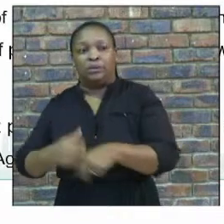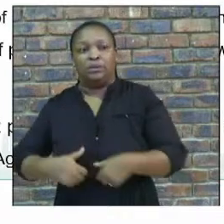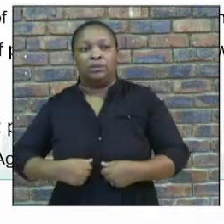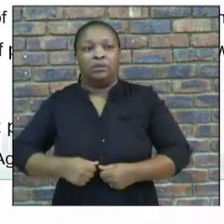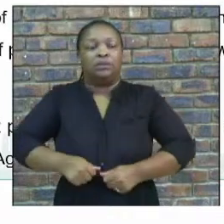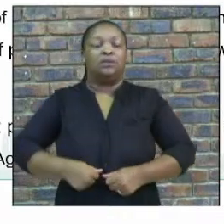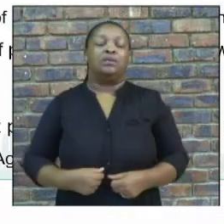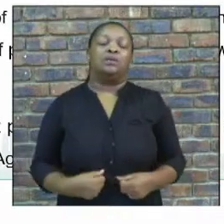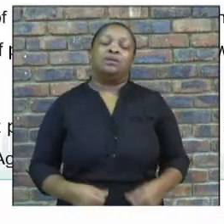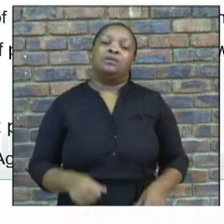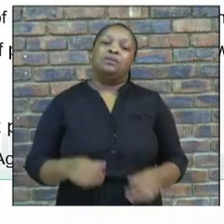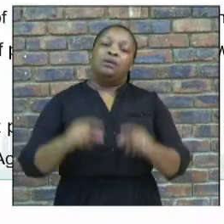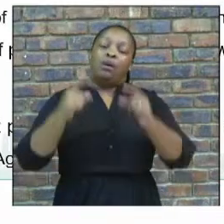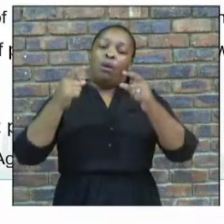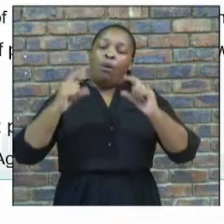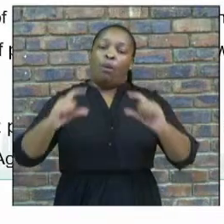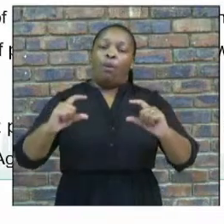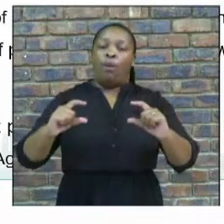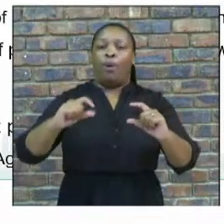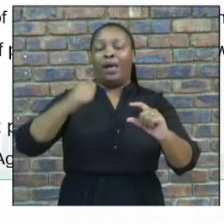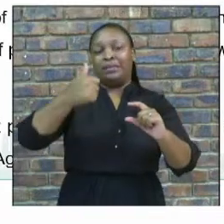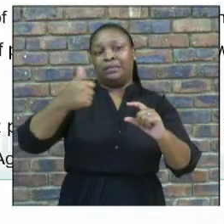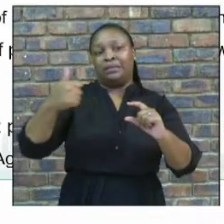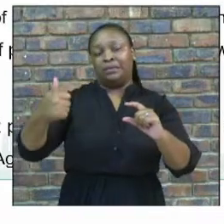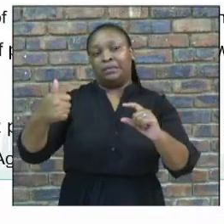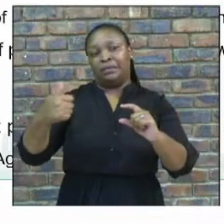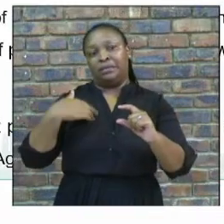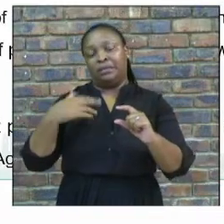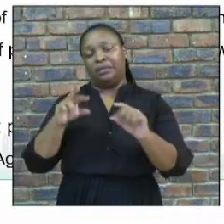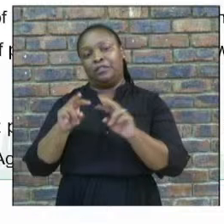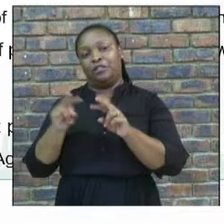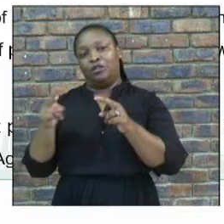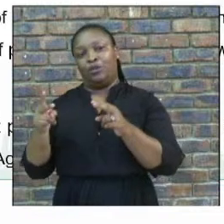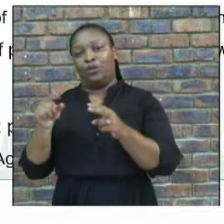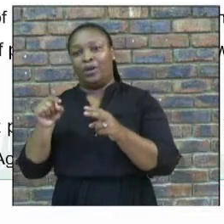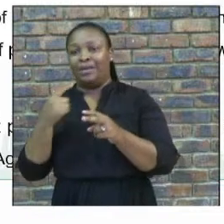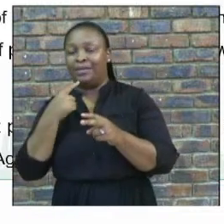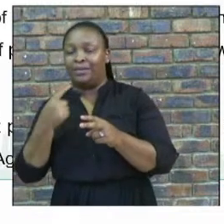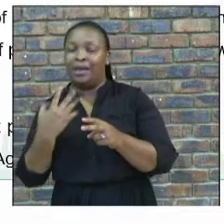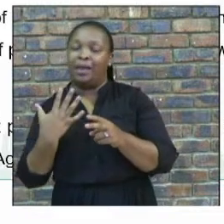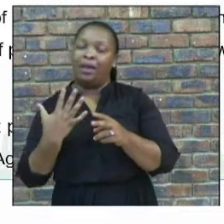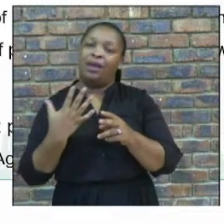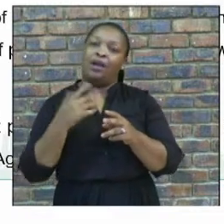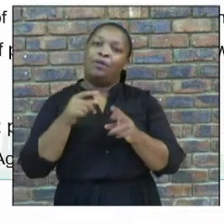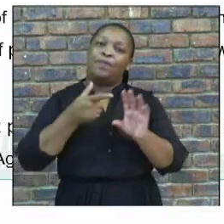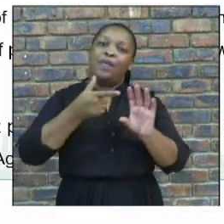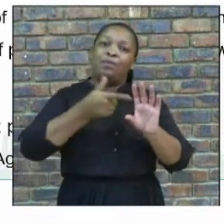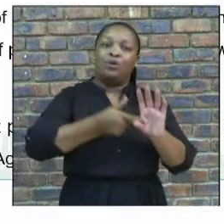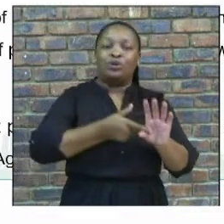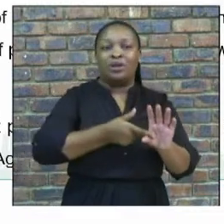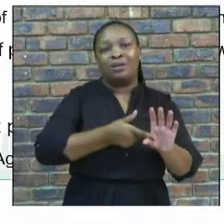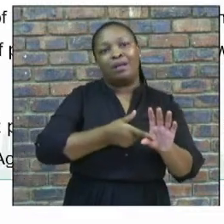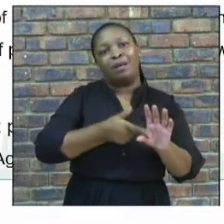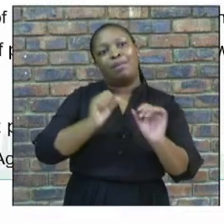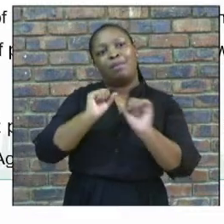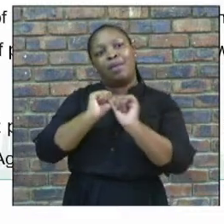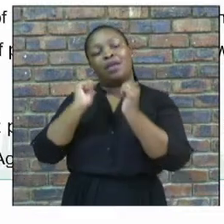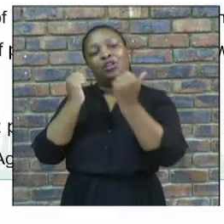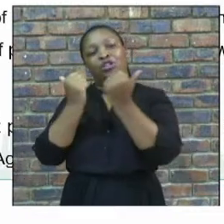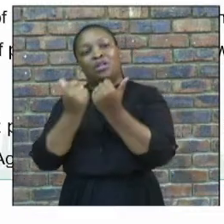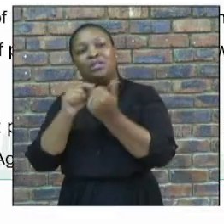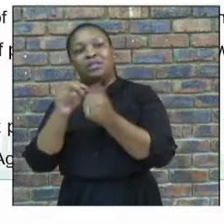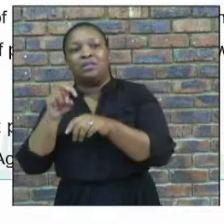Clause 61, it provides that the petroleum agency may,